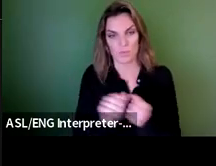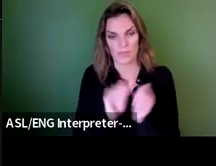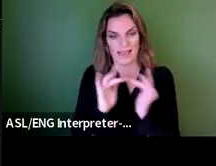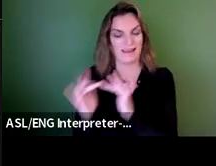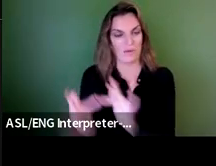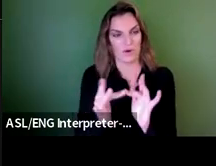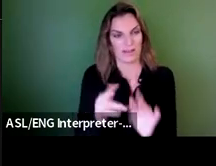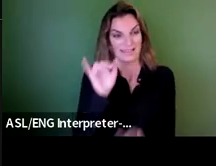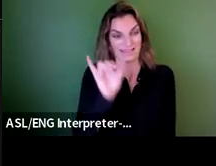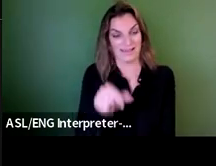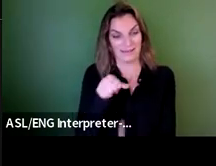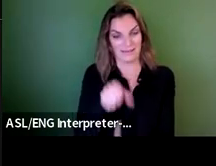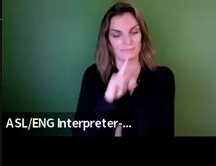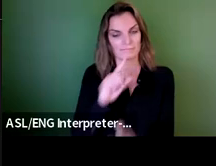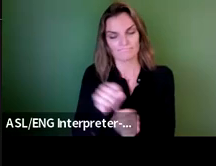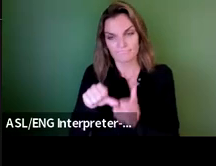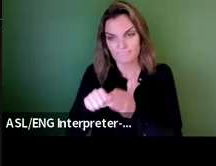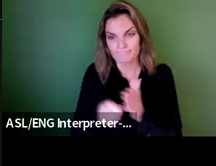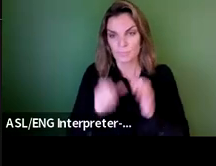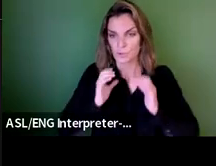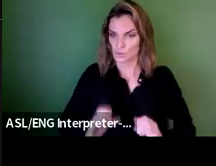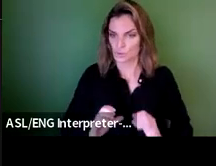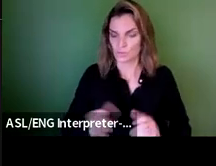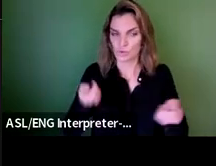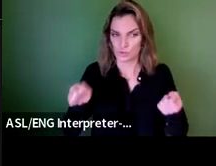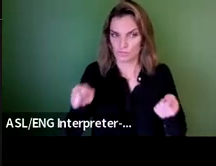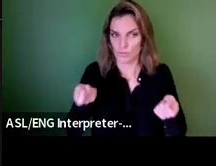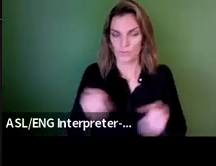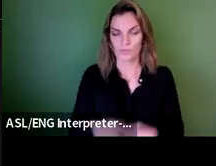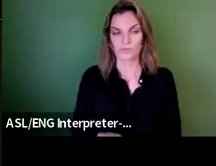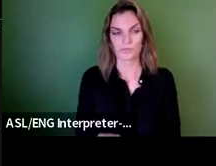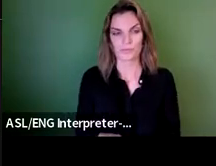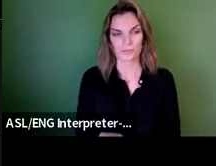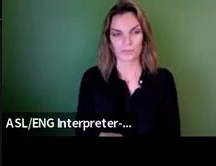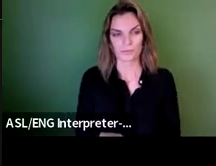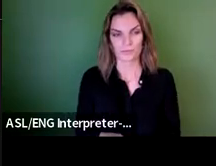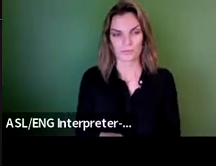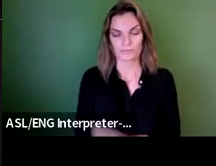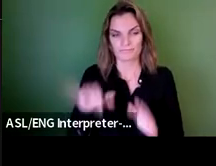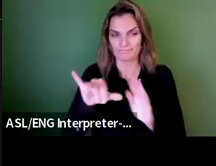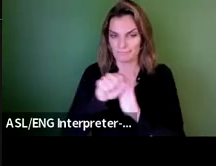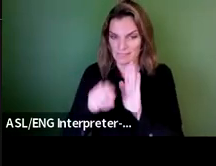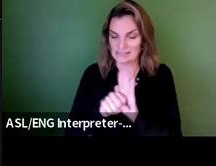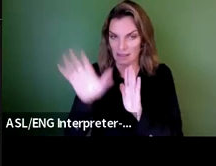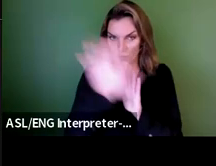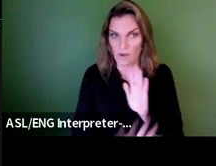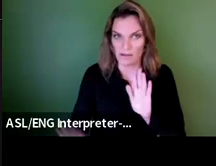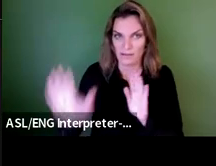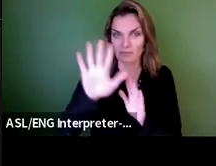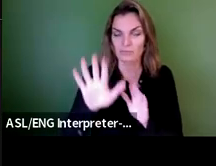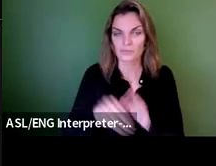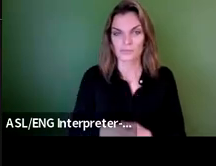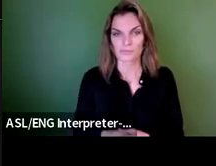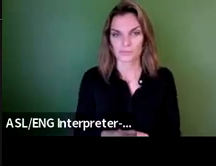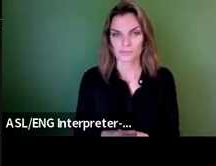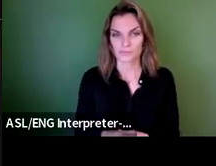is reiterating consumer control at this level, at the statewide level, and